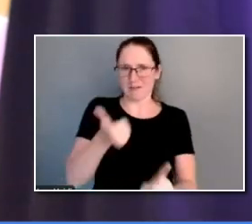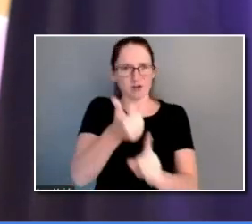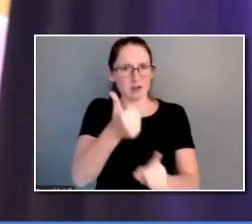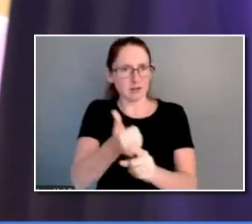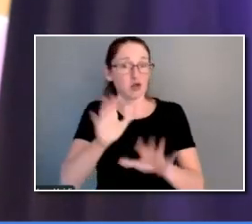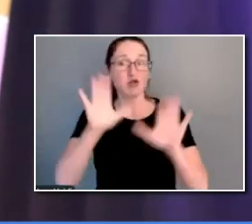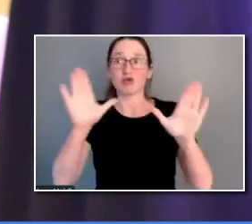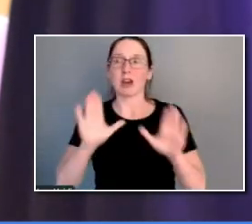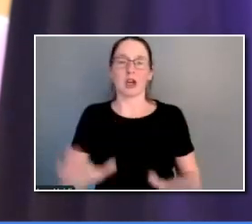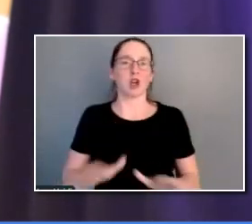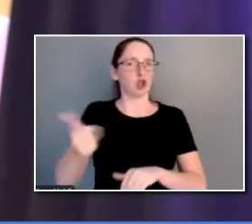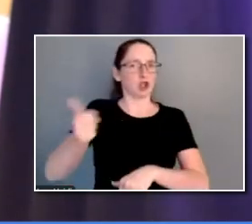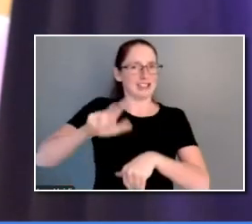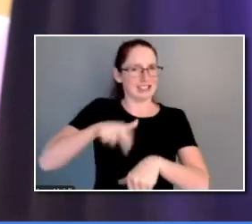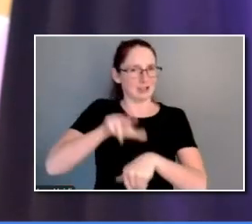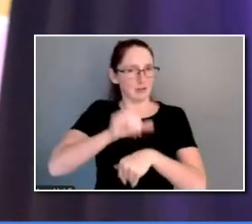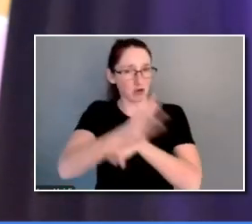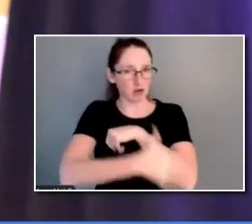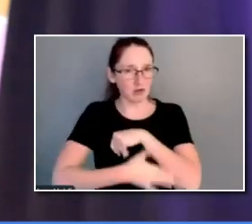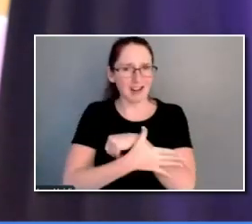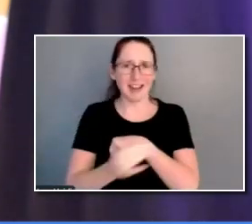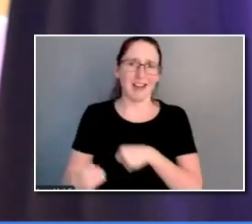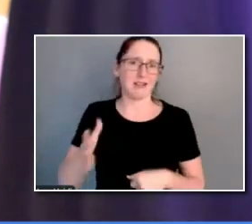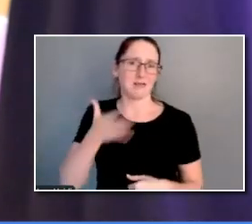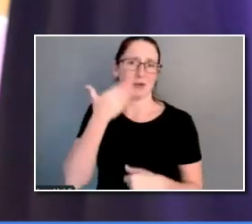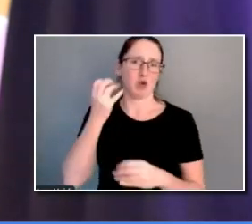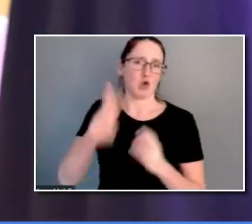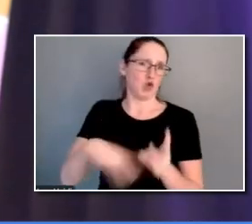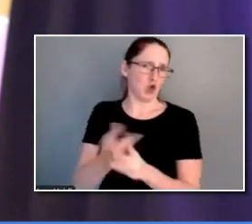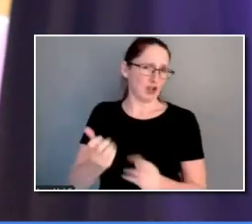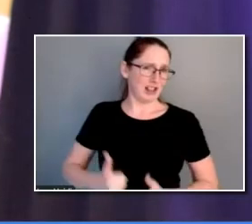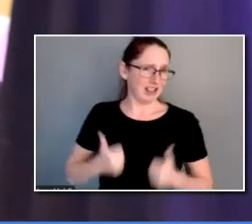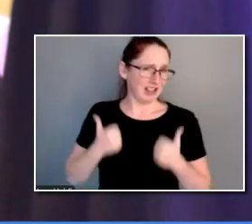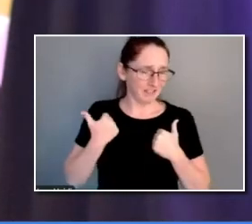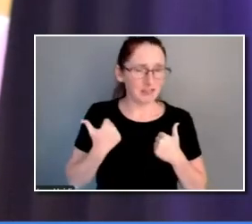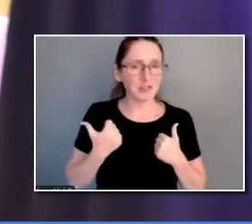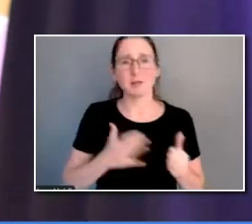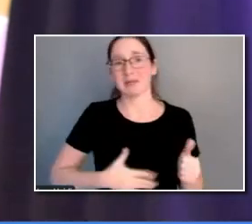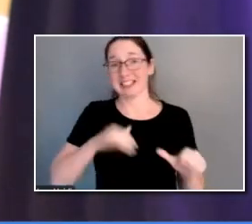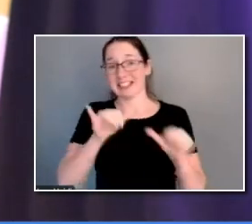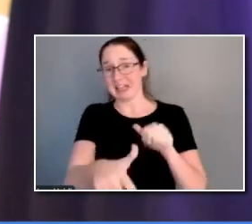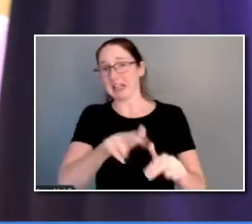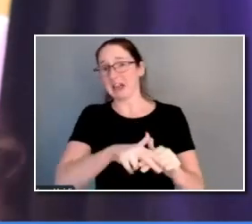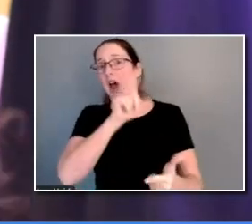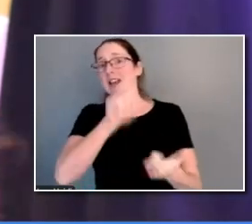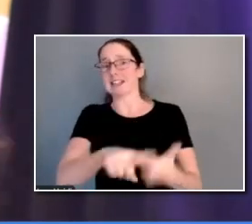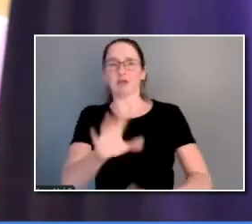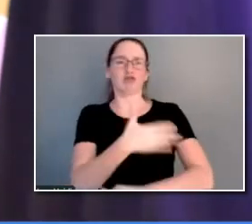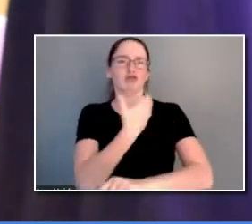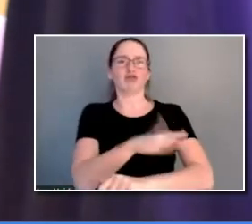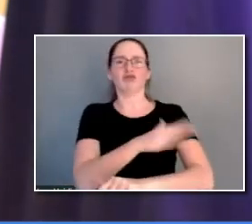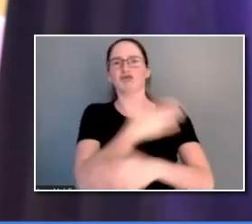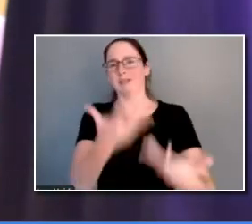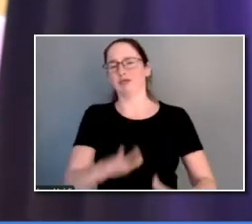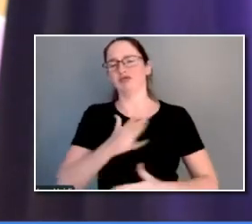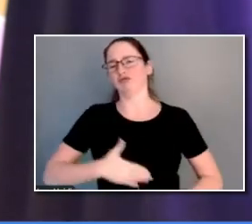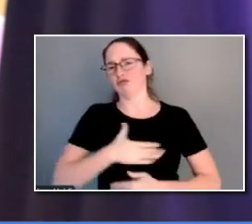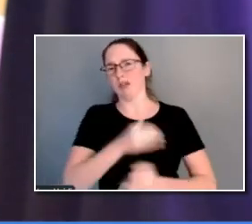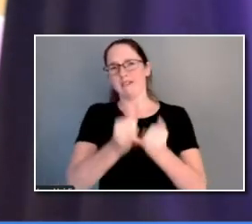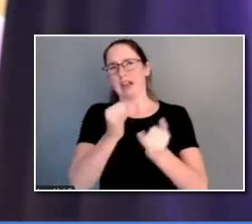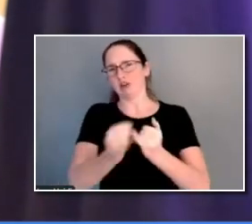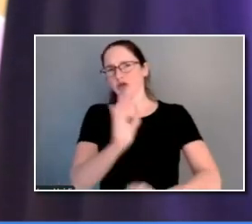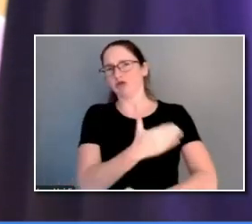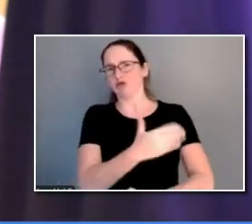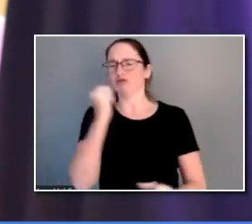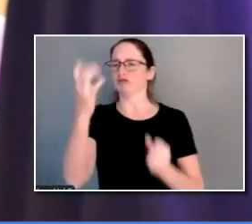of your country, and a finer world to live in. Please remain in your seats until the choir recesses and enjoy this final song. And on